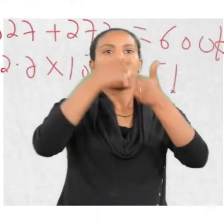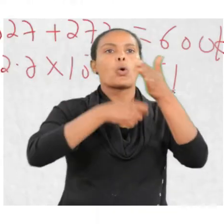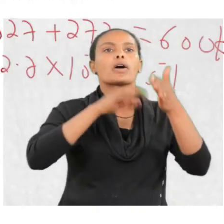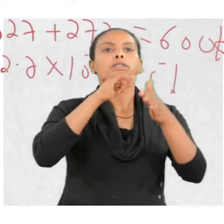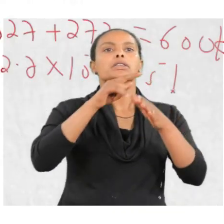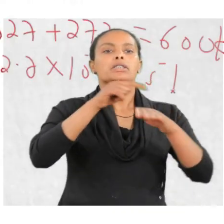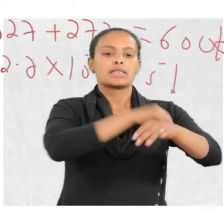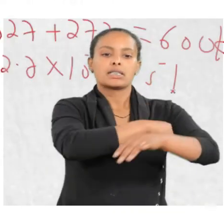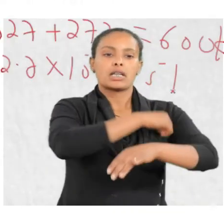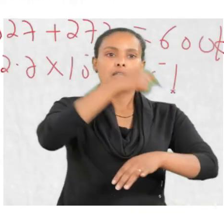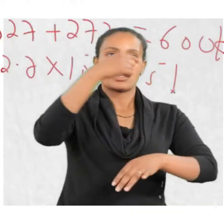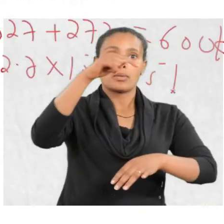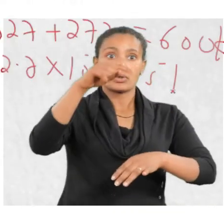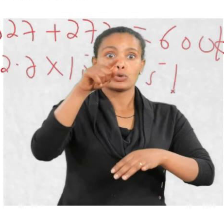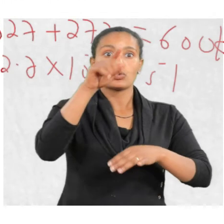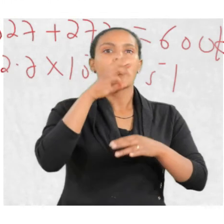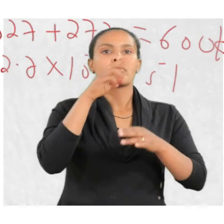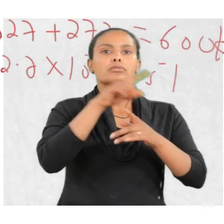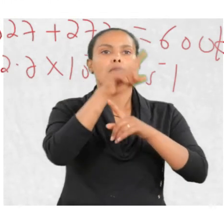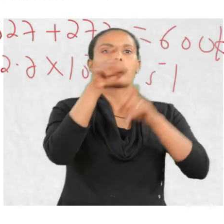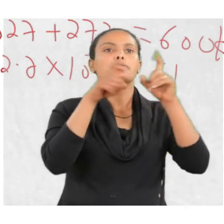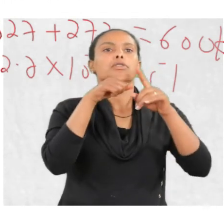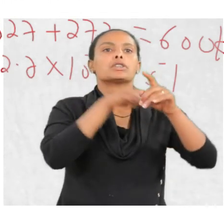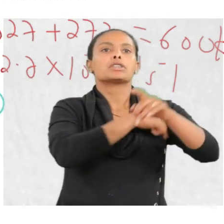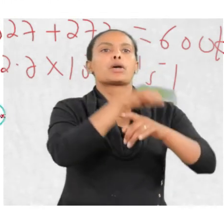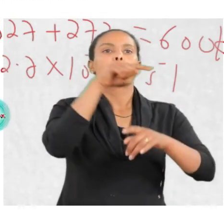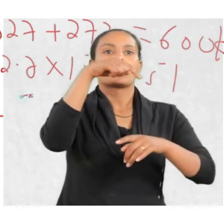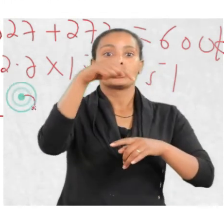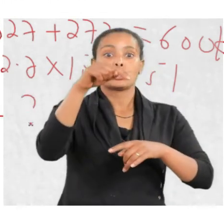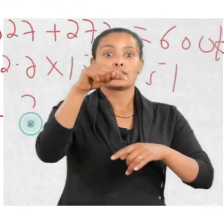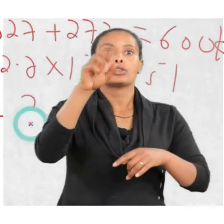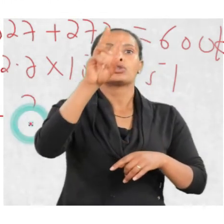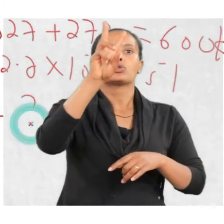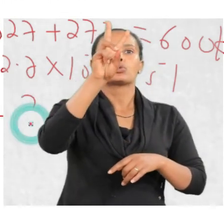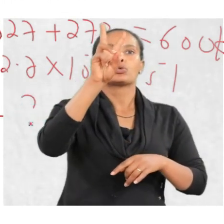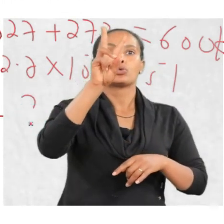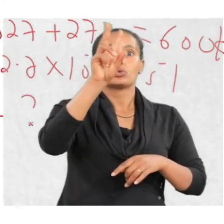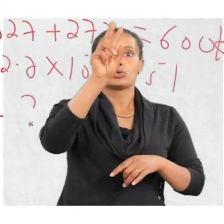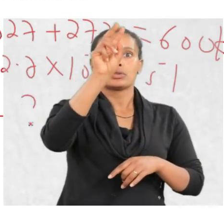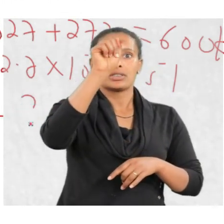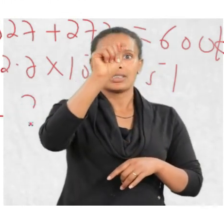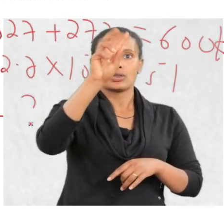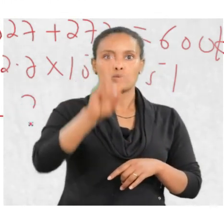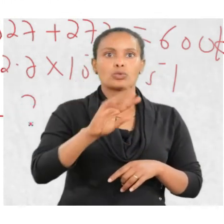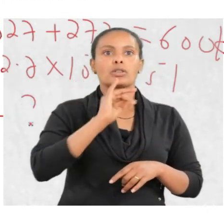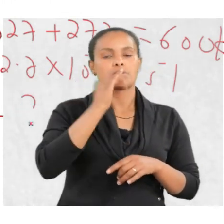is the temperature? You are asked to calculate temperature to T2 is unknown.